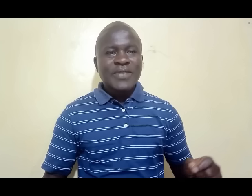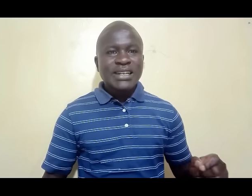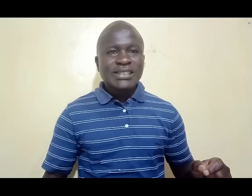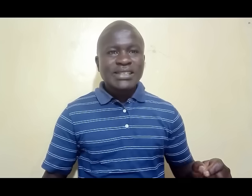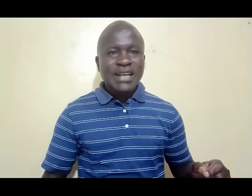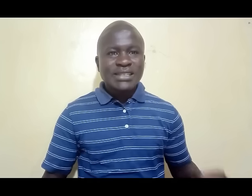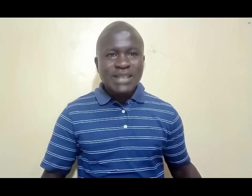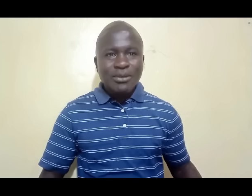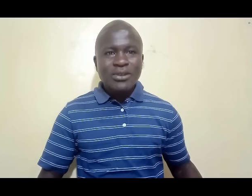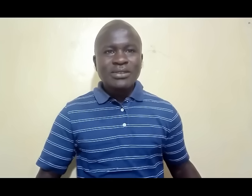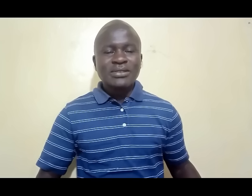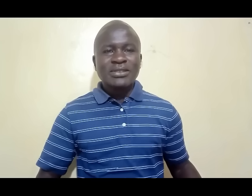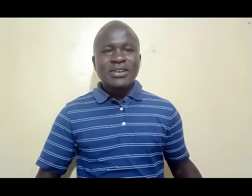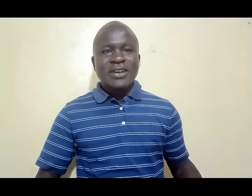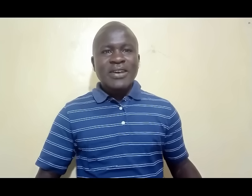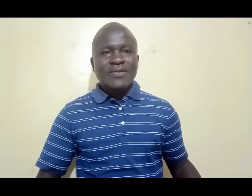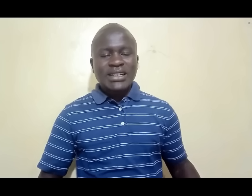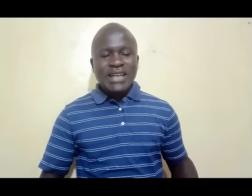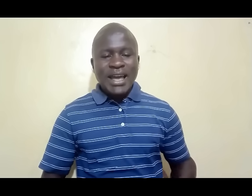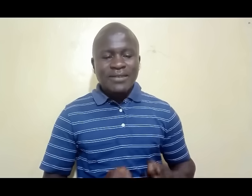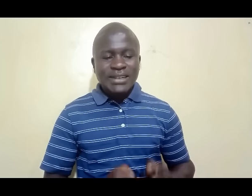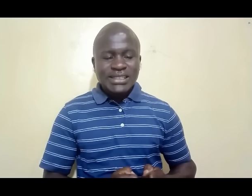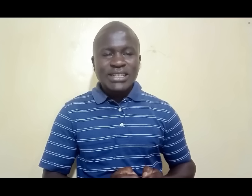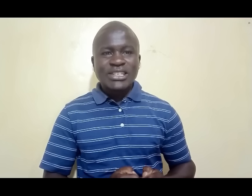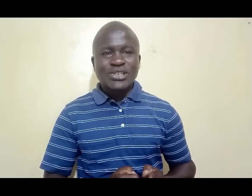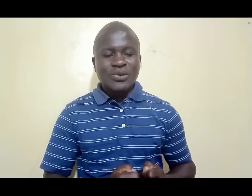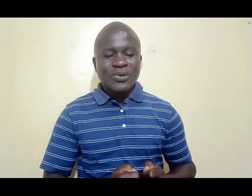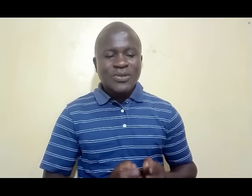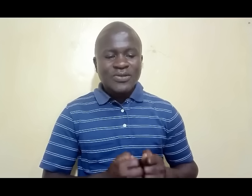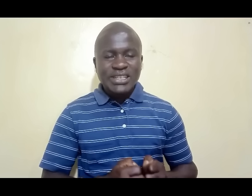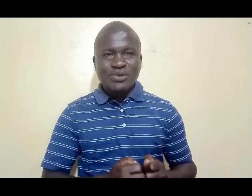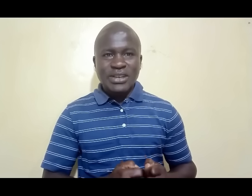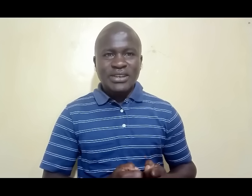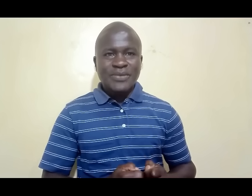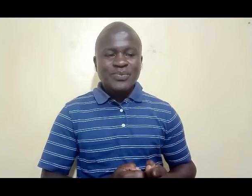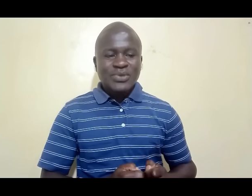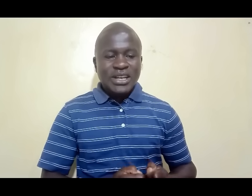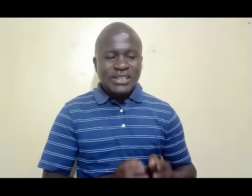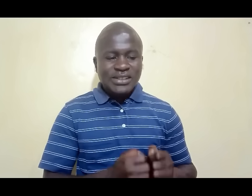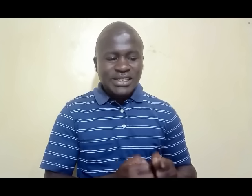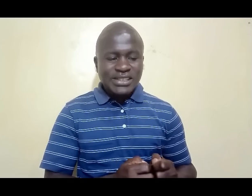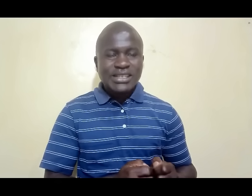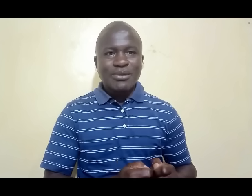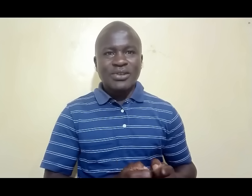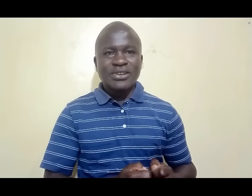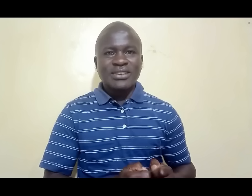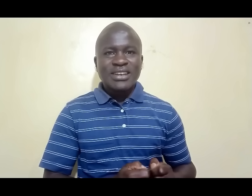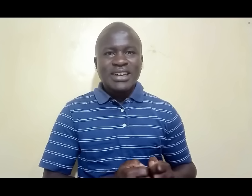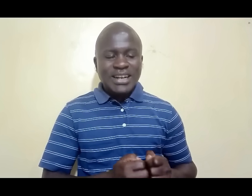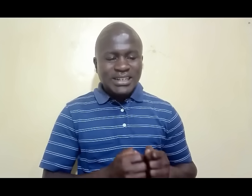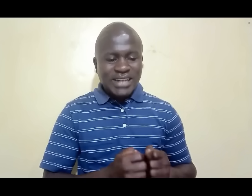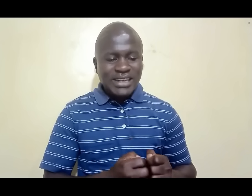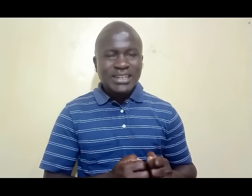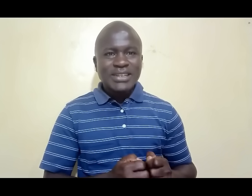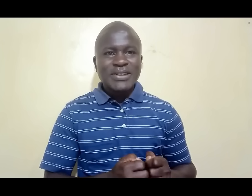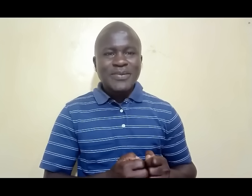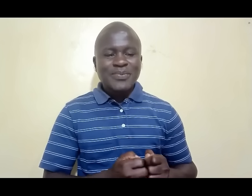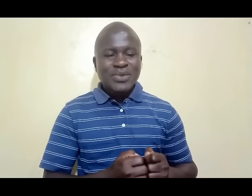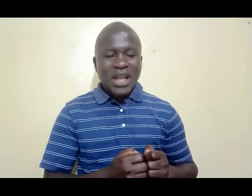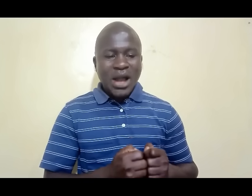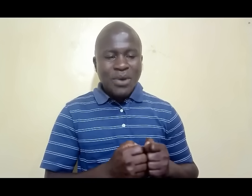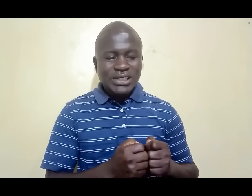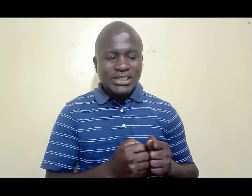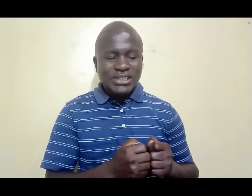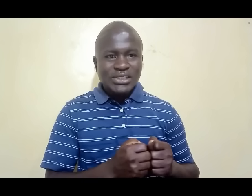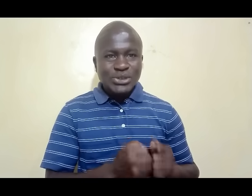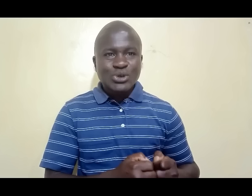If there is a sermon that I have listened to this week, it is this sermon. And kindly,